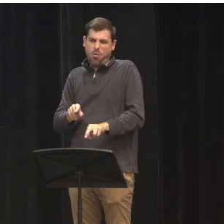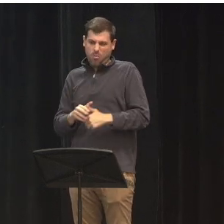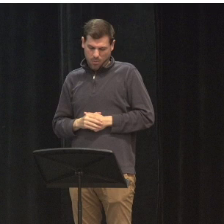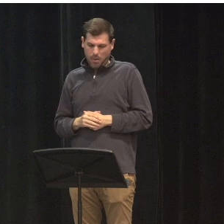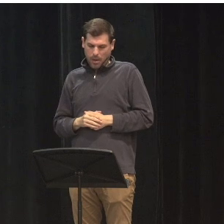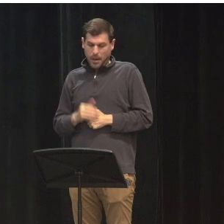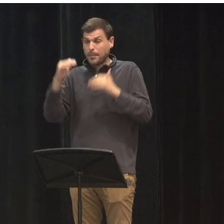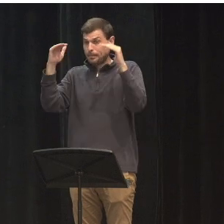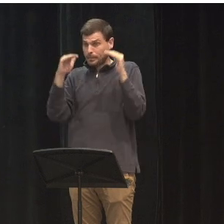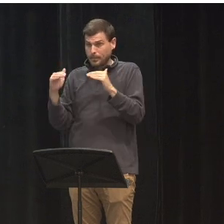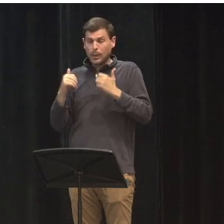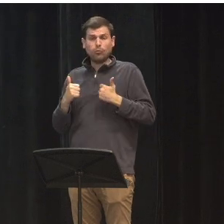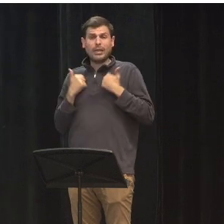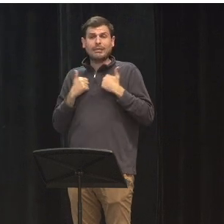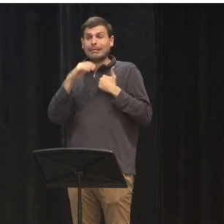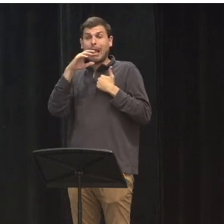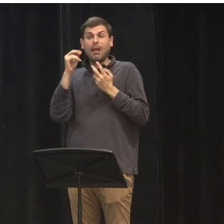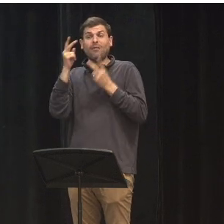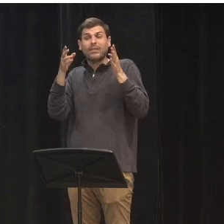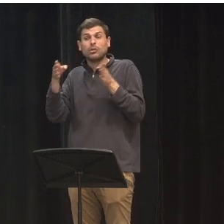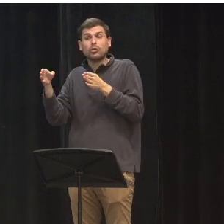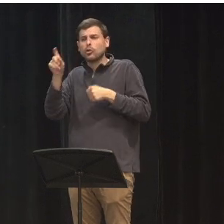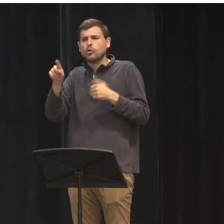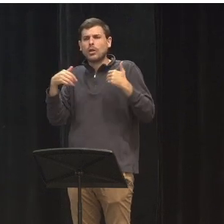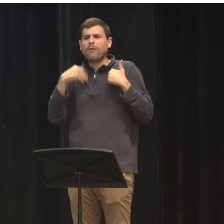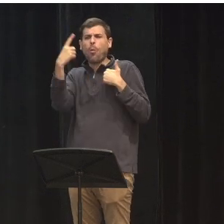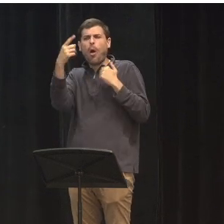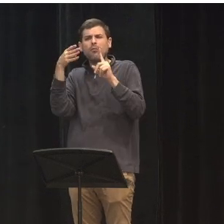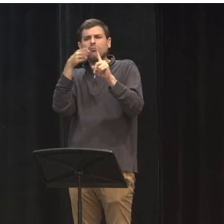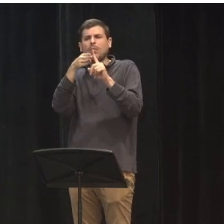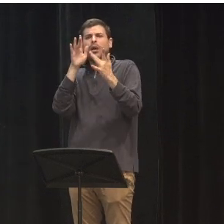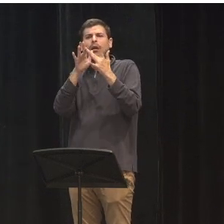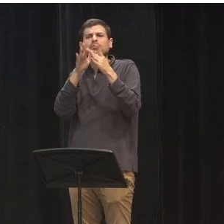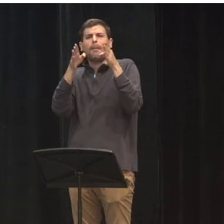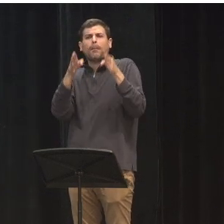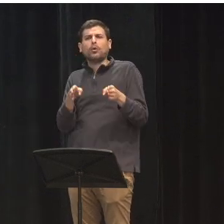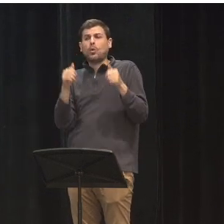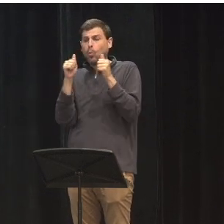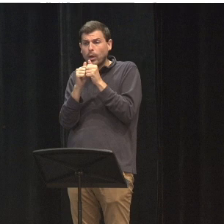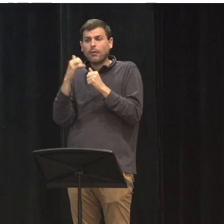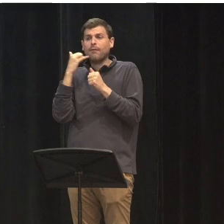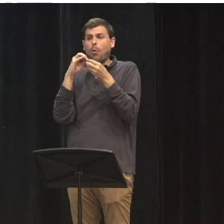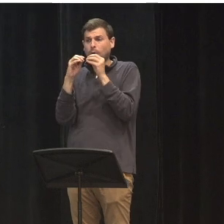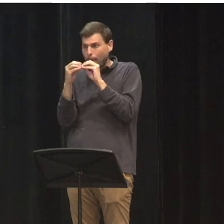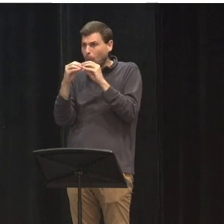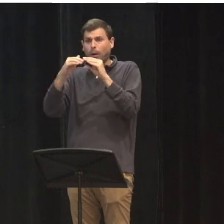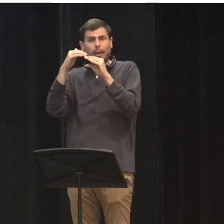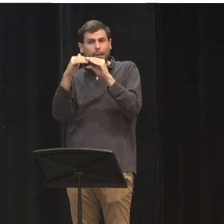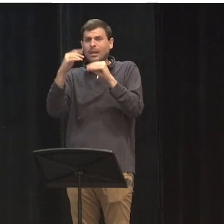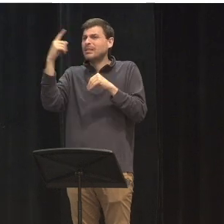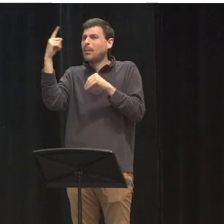and visitors need a point of contact with the project, with a phone number and some means of getting